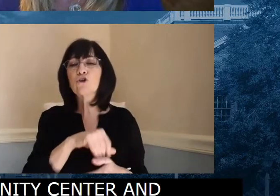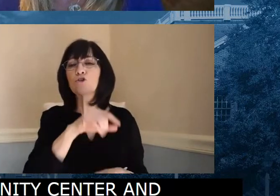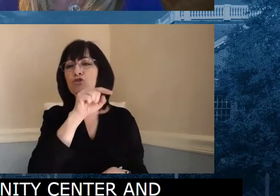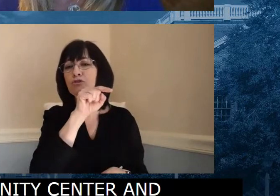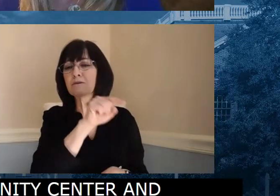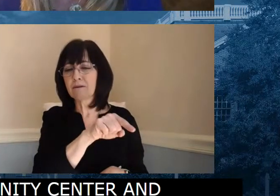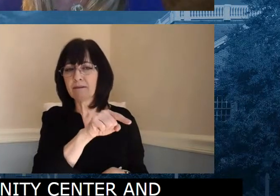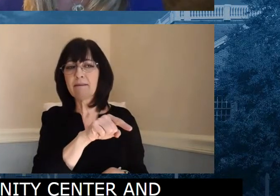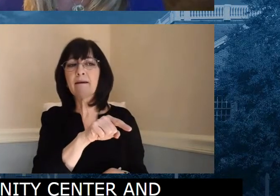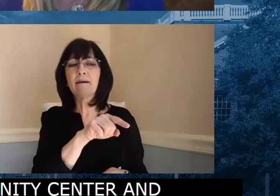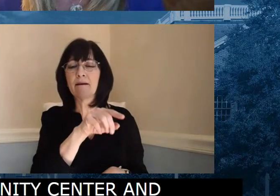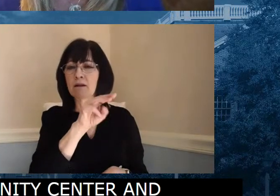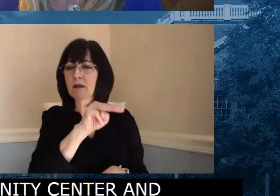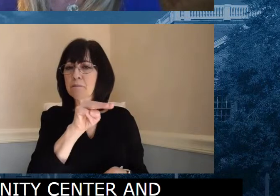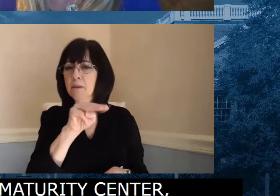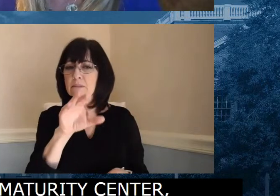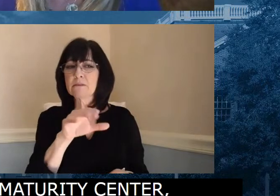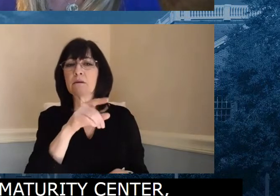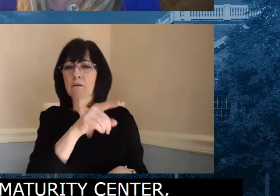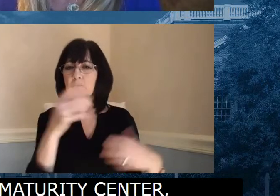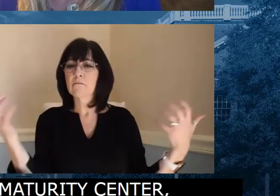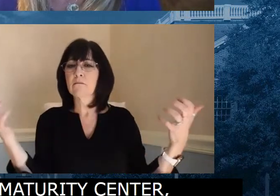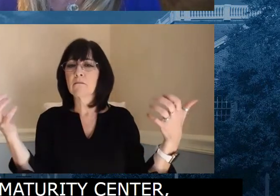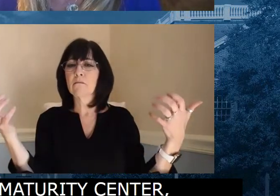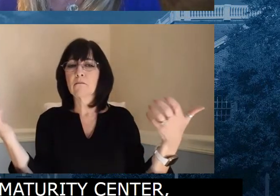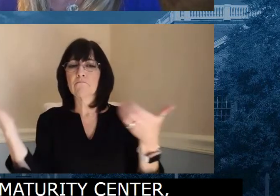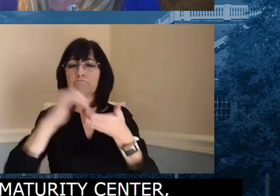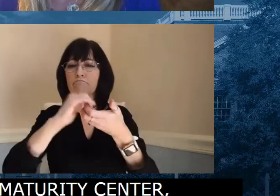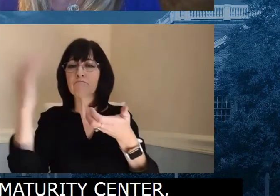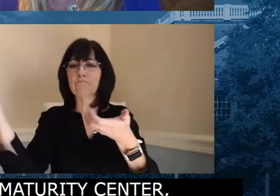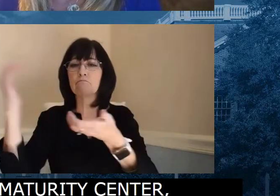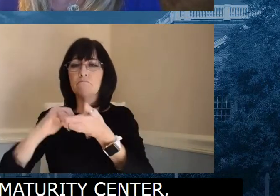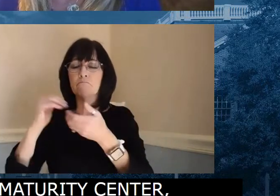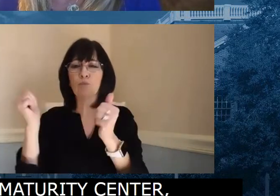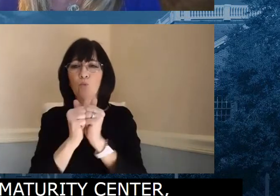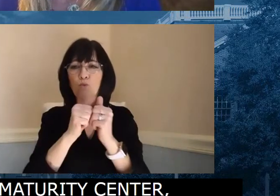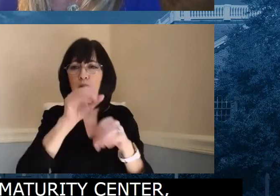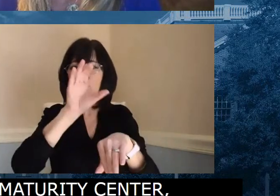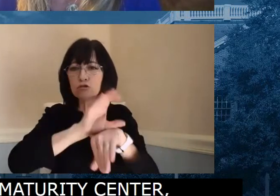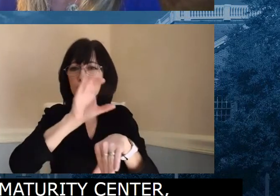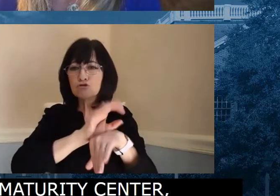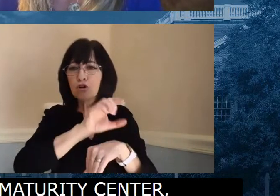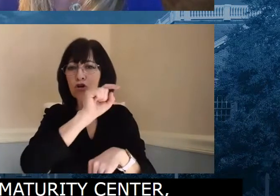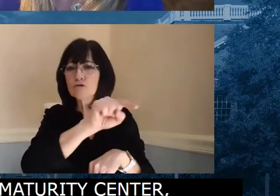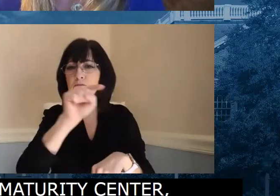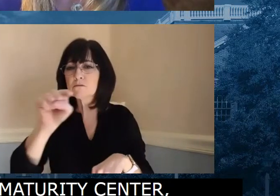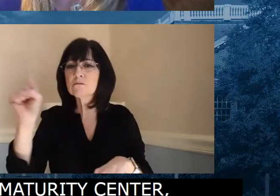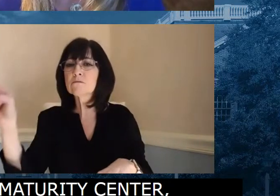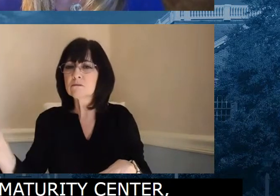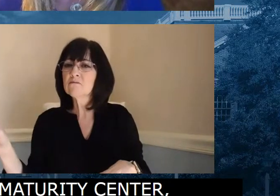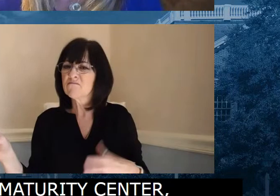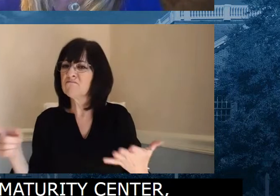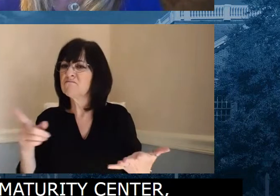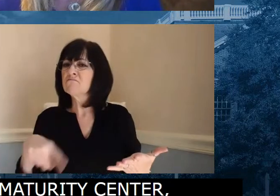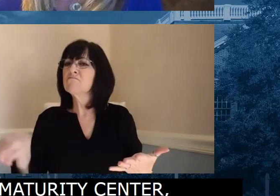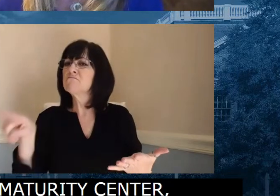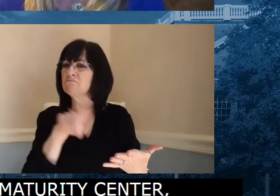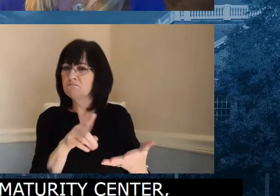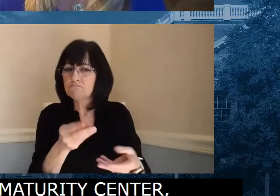churches with large minority populations. So a very on-the-ground distribution